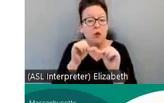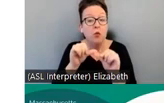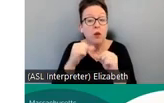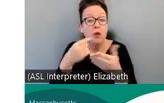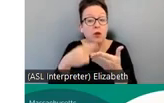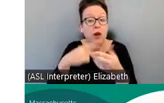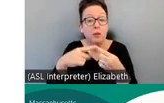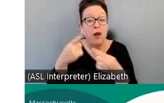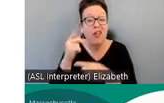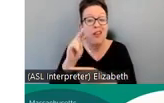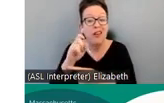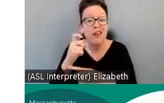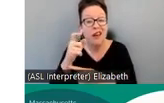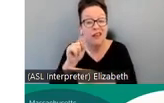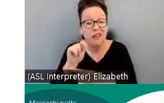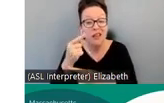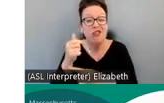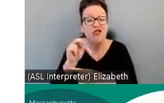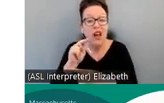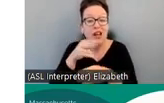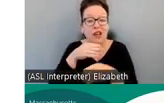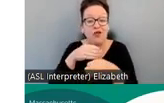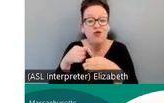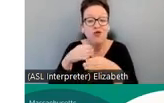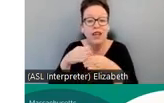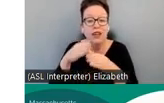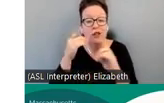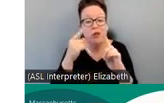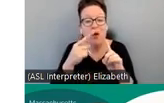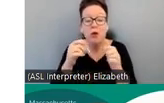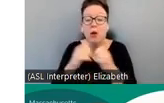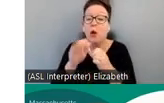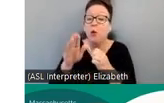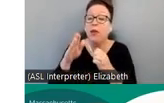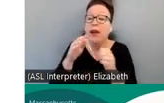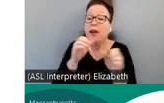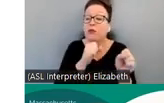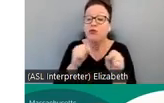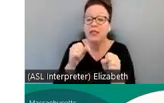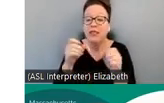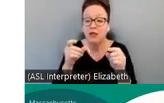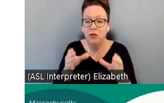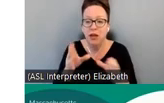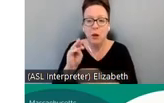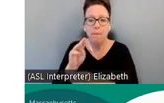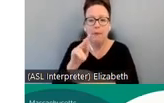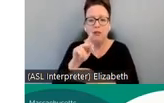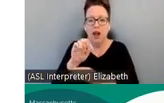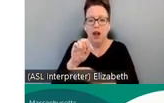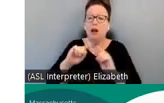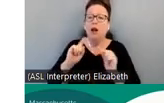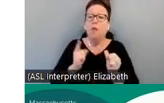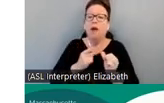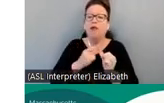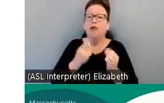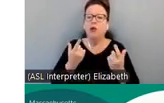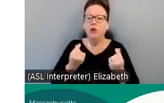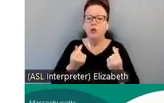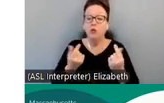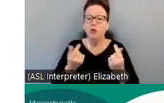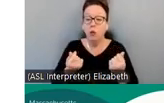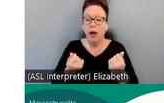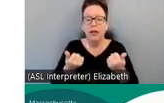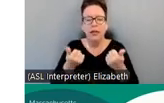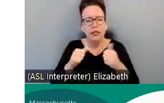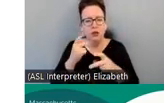NextGen Careers Initiative with their Strategic Director, Michelle Banks. But first, I would ask you to try to